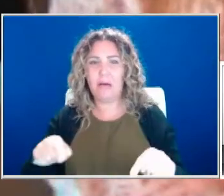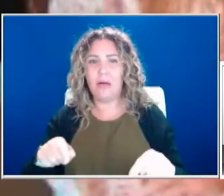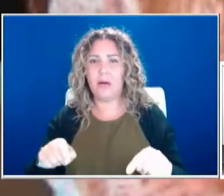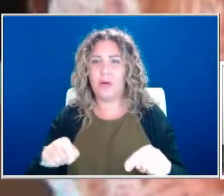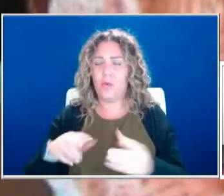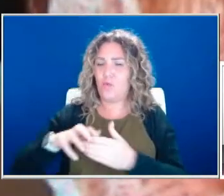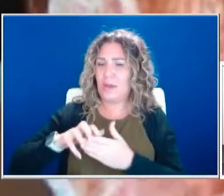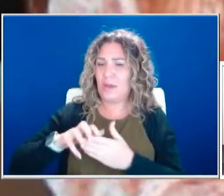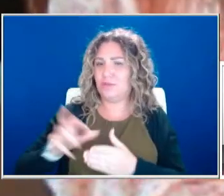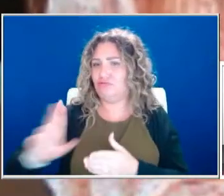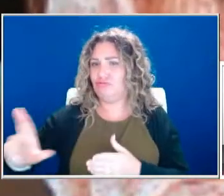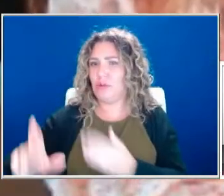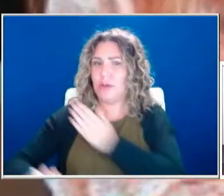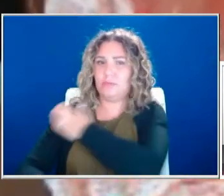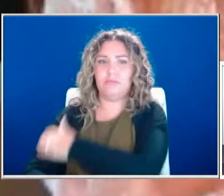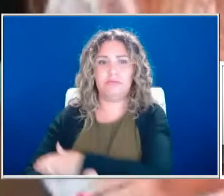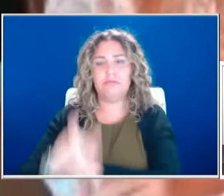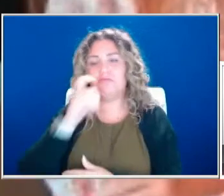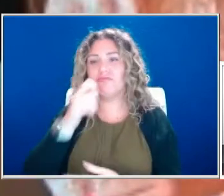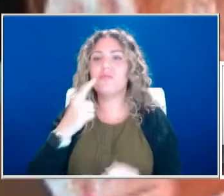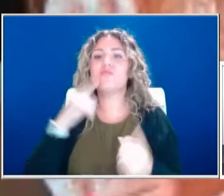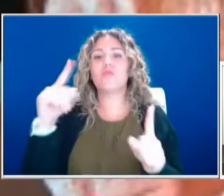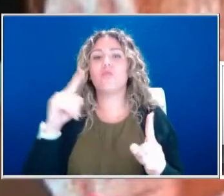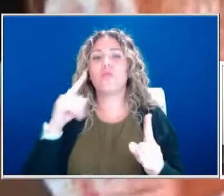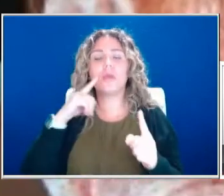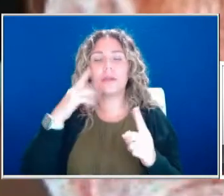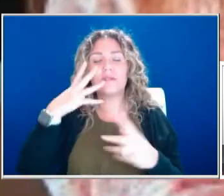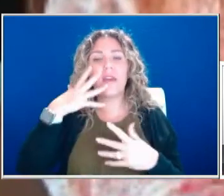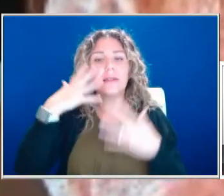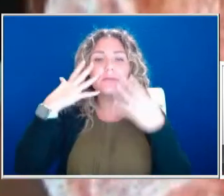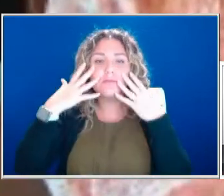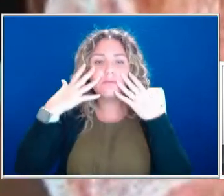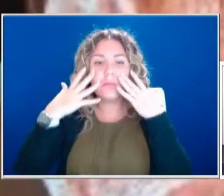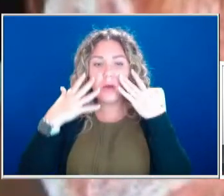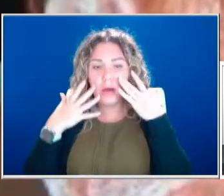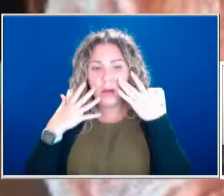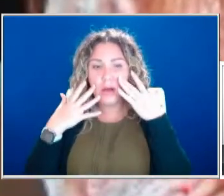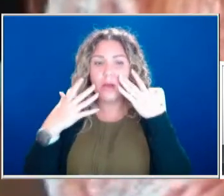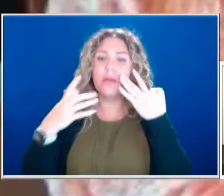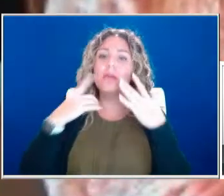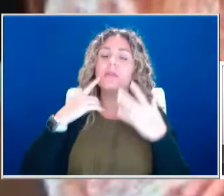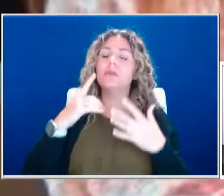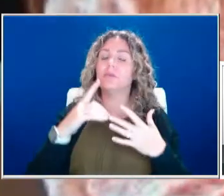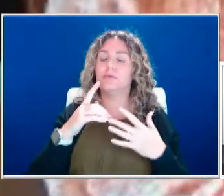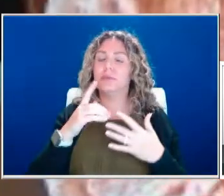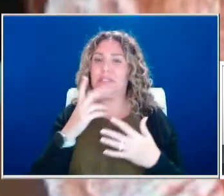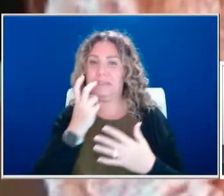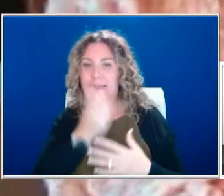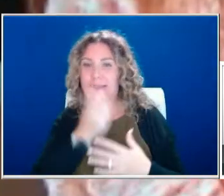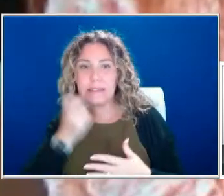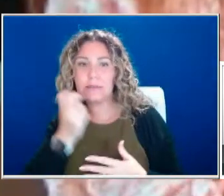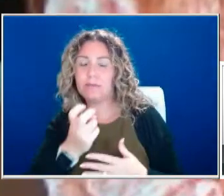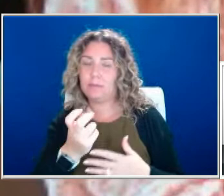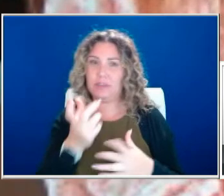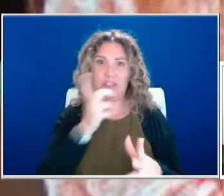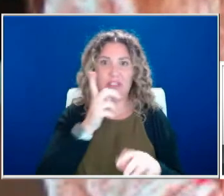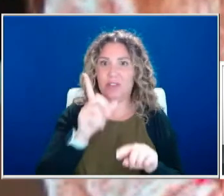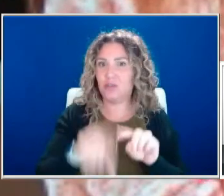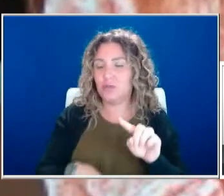right arm wasn't working. His face was starting to droop. Speech was pretty unintelligible, but it got worse as we